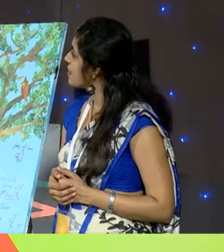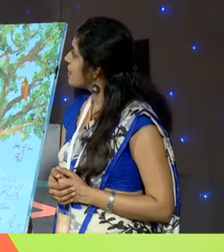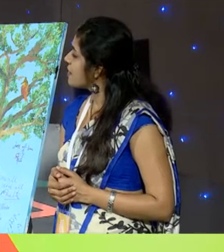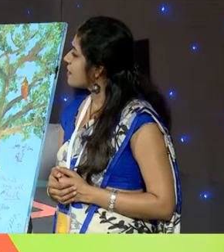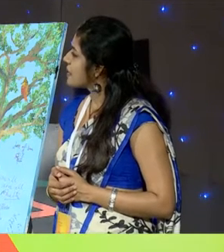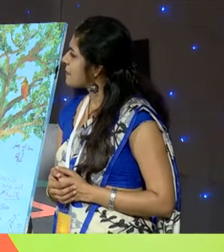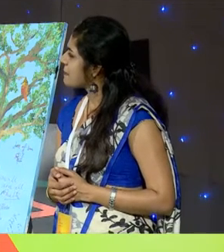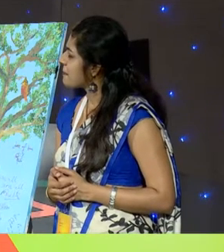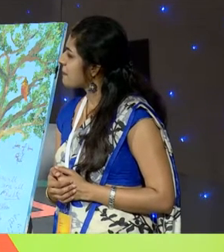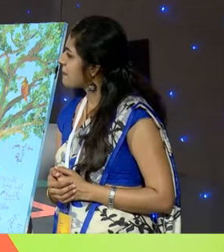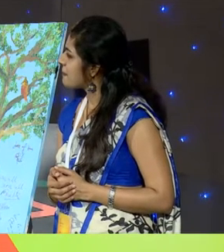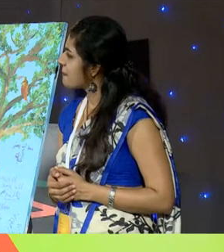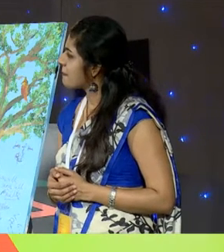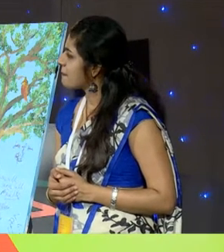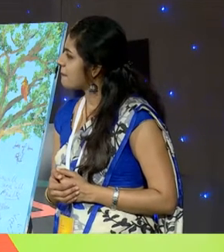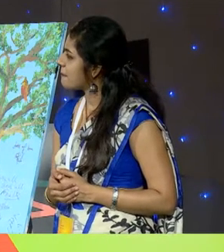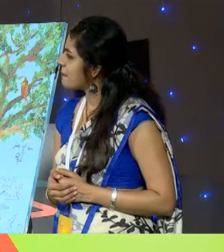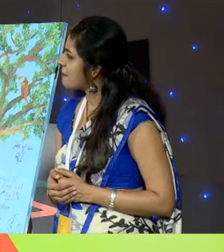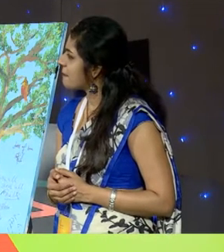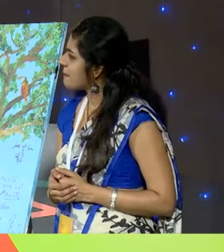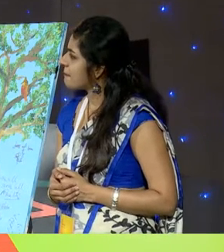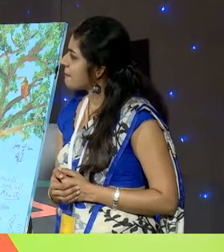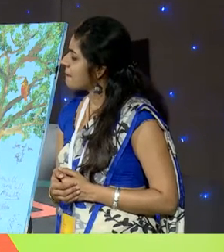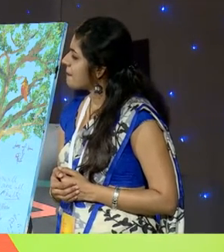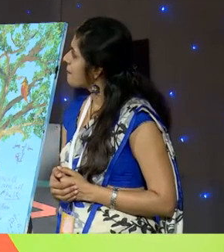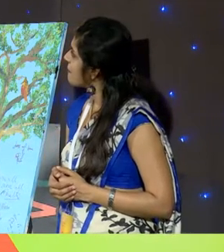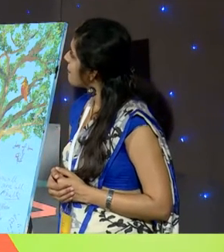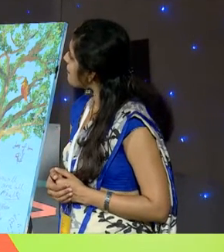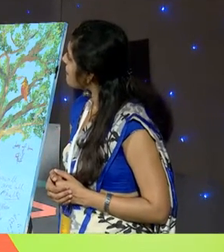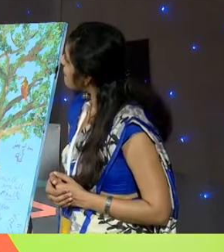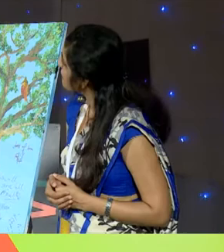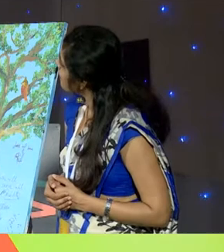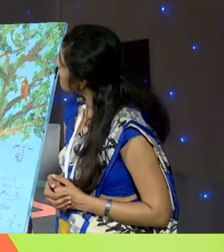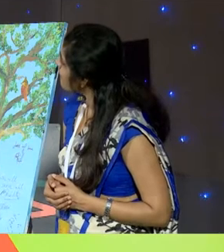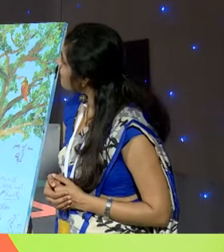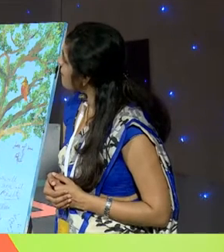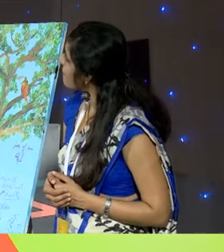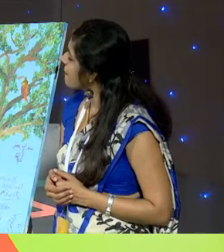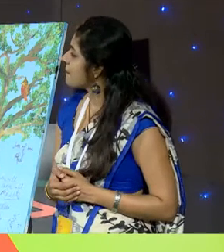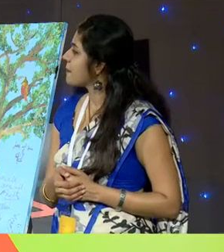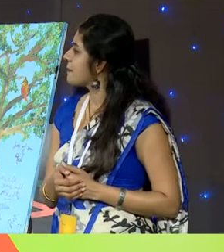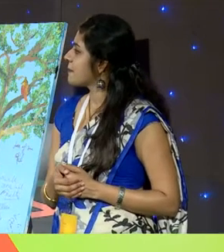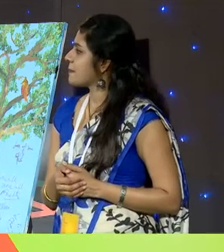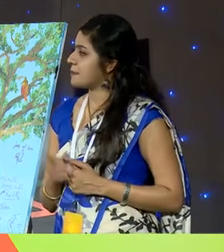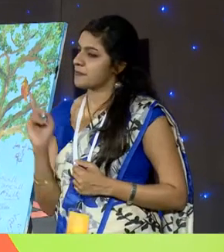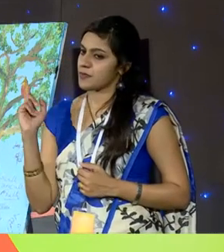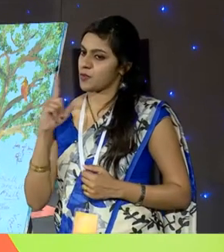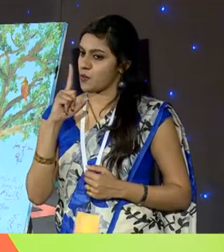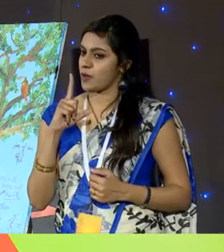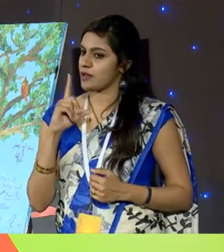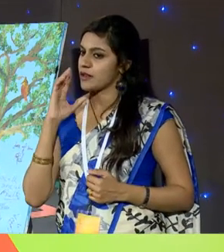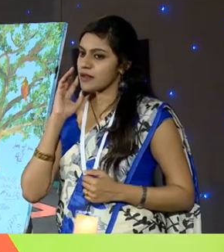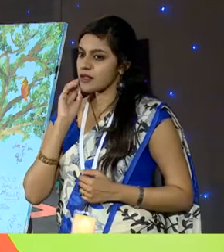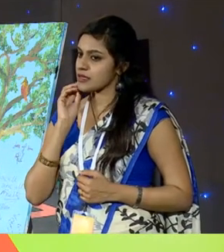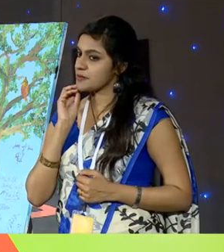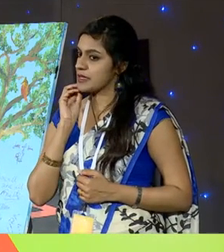that I've presented as a slide. I must tell you this. It's an interesting thing. I was traveling, you know, having a bumpy ride in